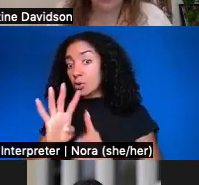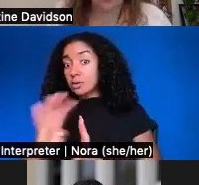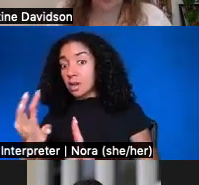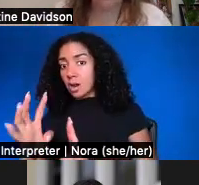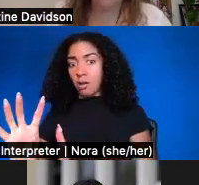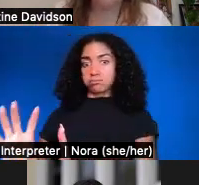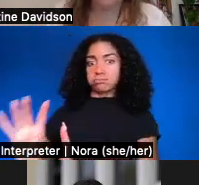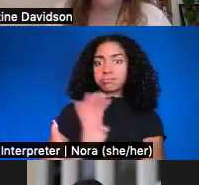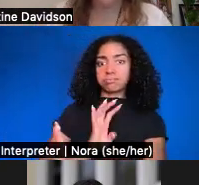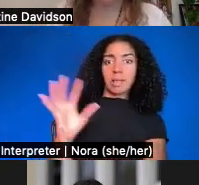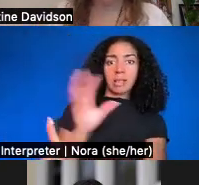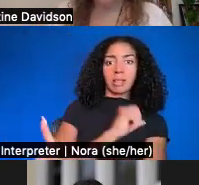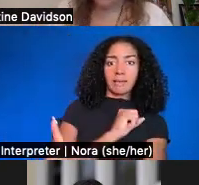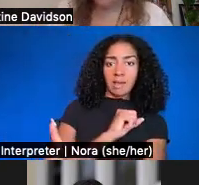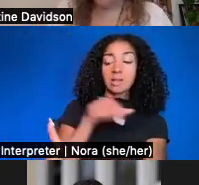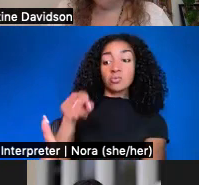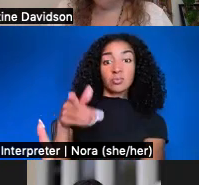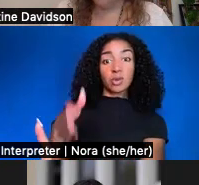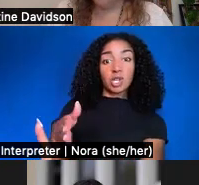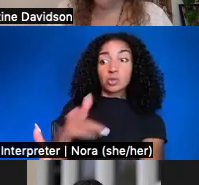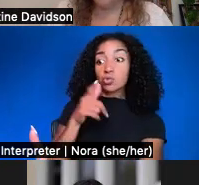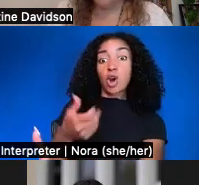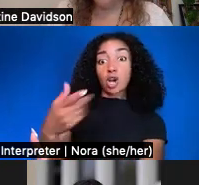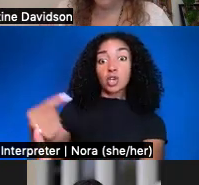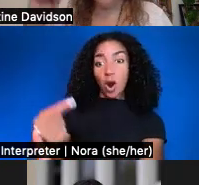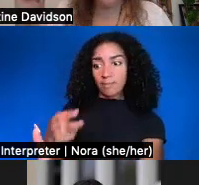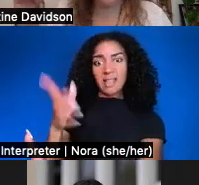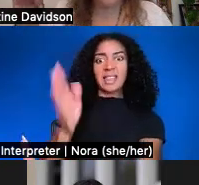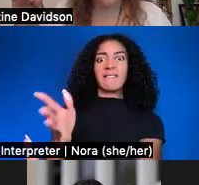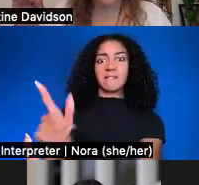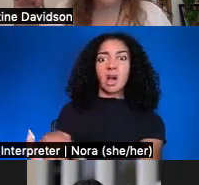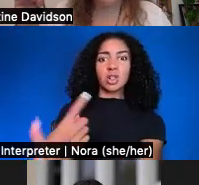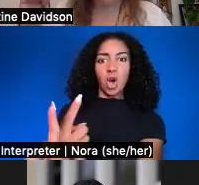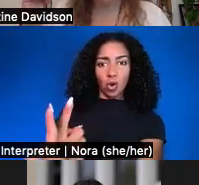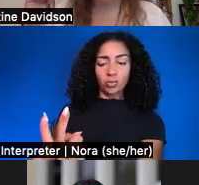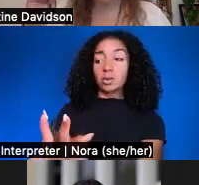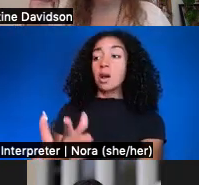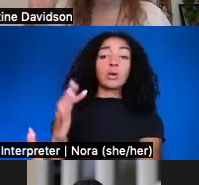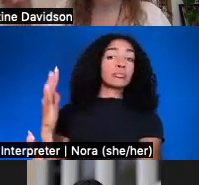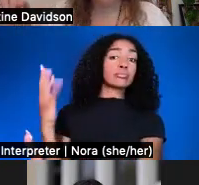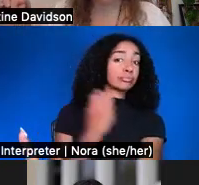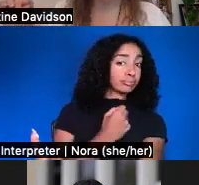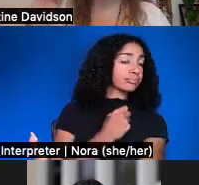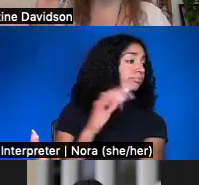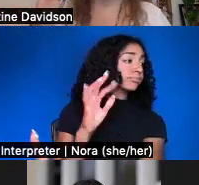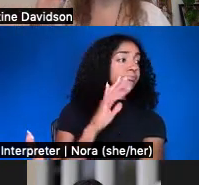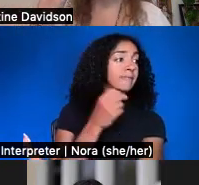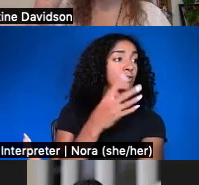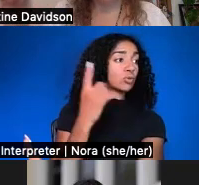our village. And so what they're doing is that instantaneous and